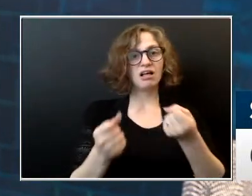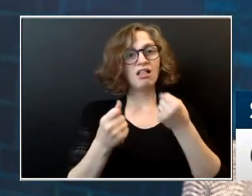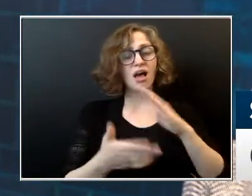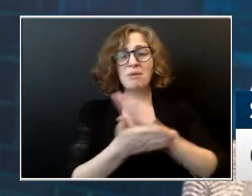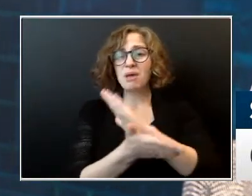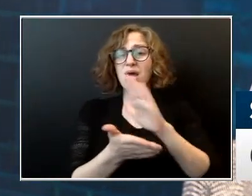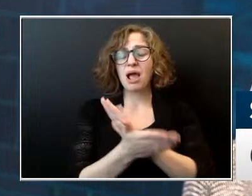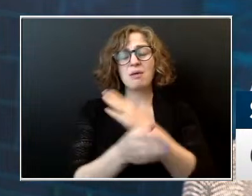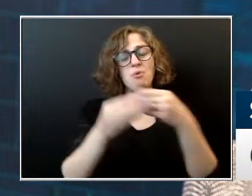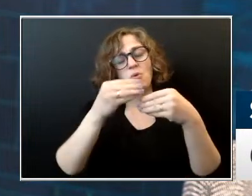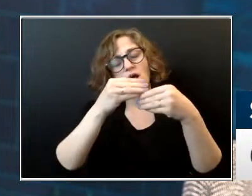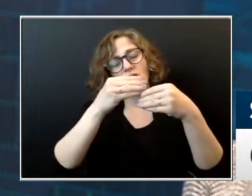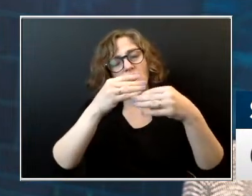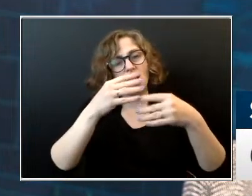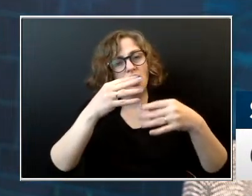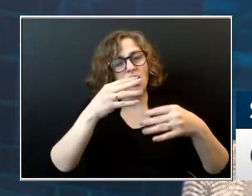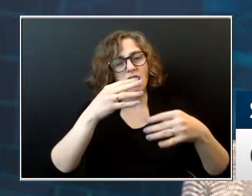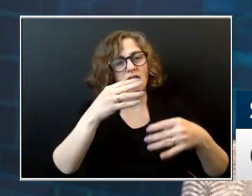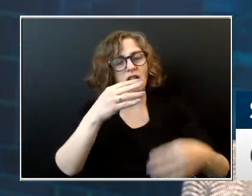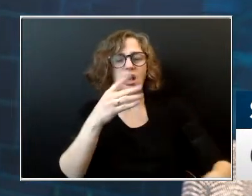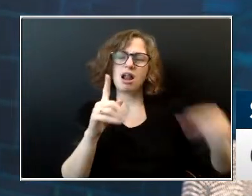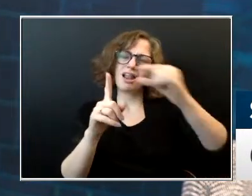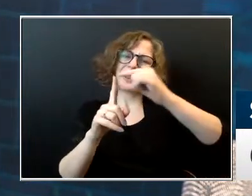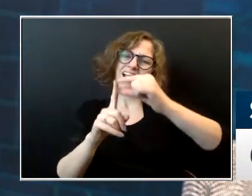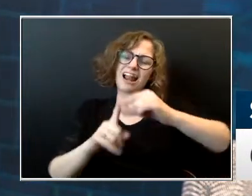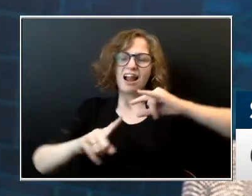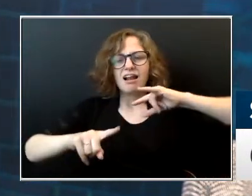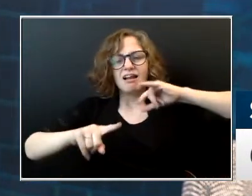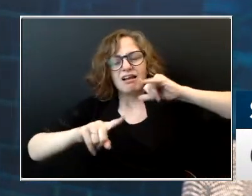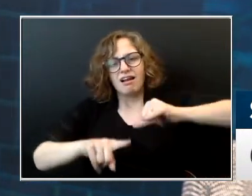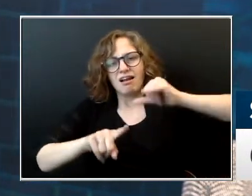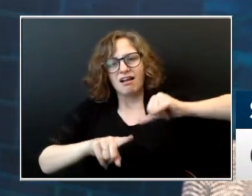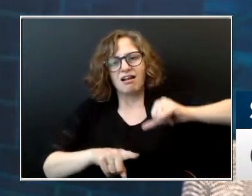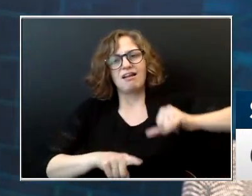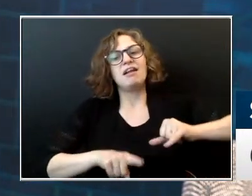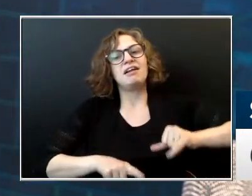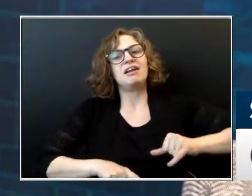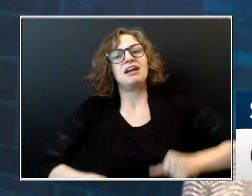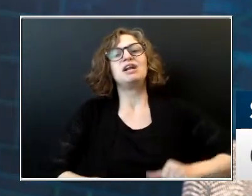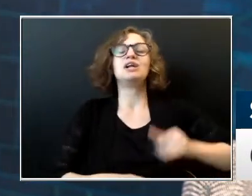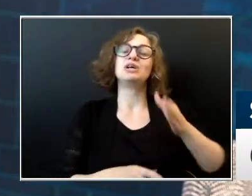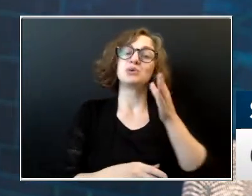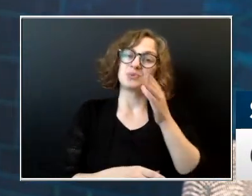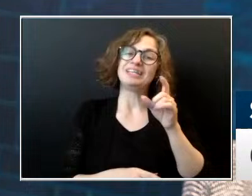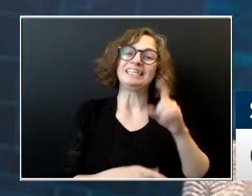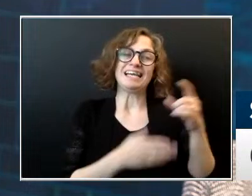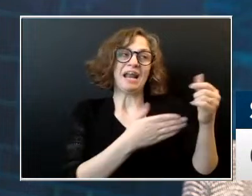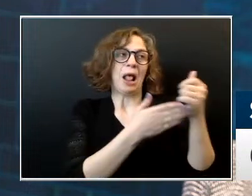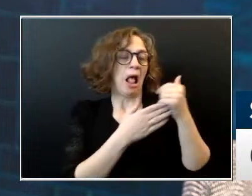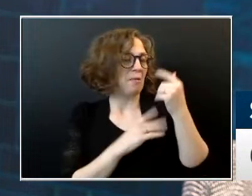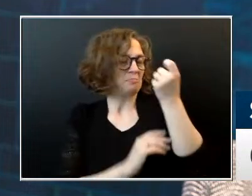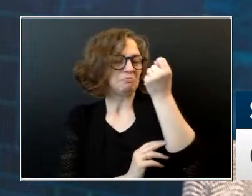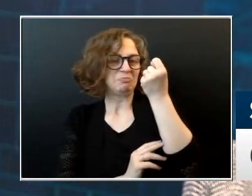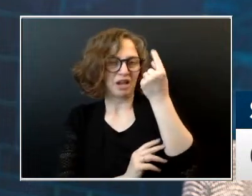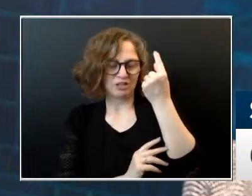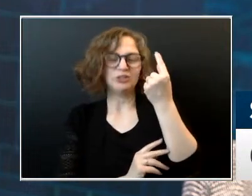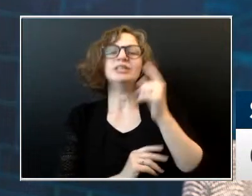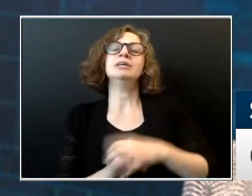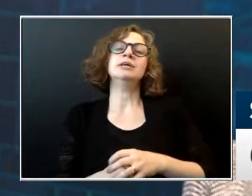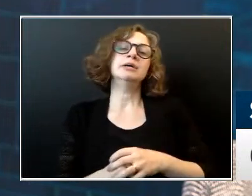there. You're going to have a hard time understanding. You're going to need the help of these good folks. We'll also meet a person who